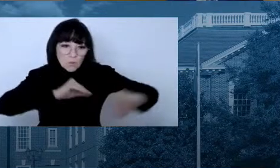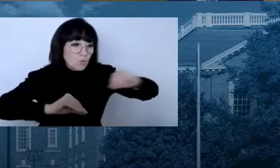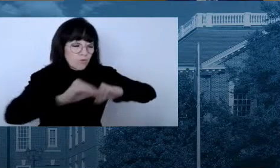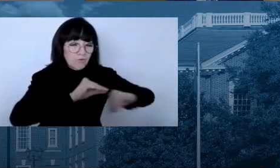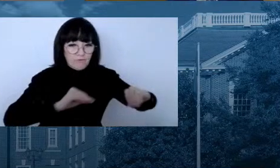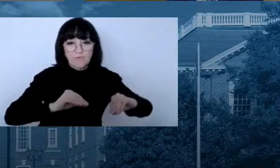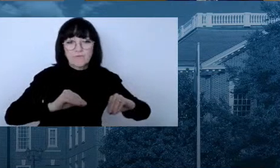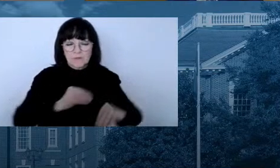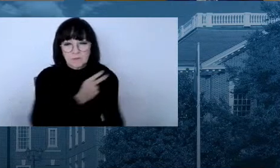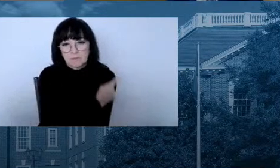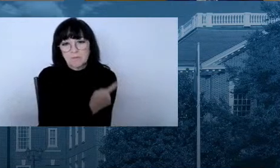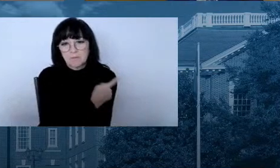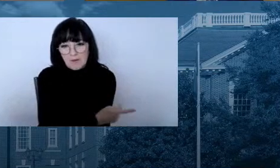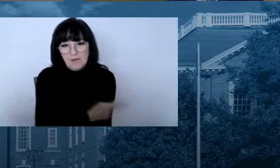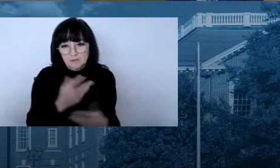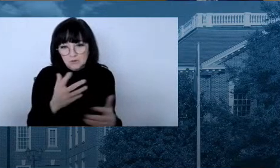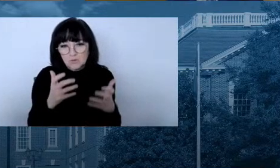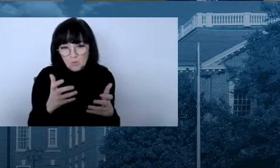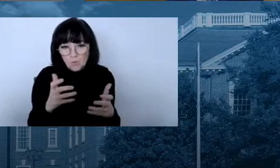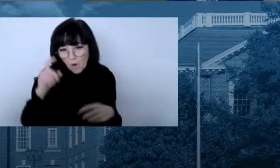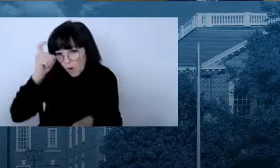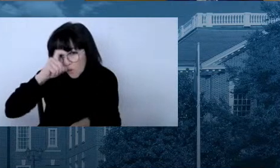assistance.